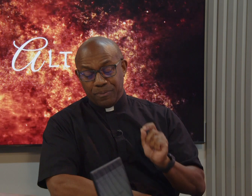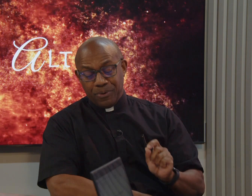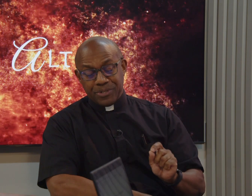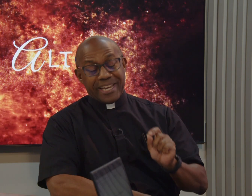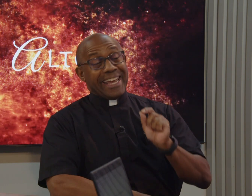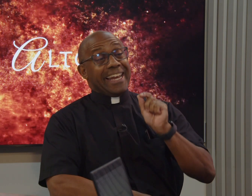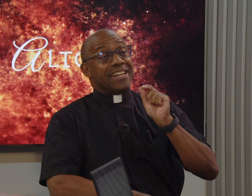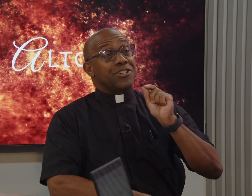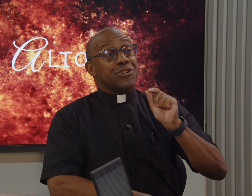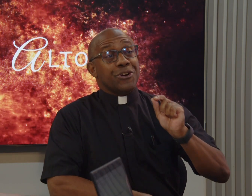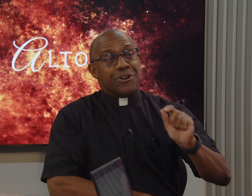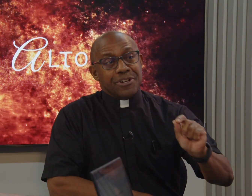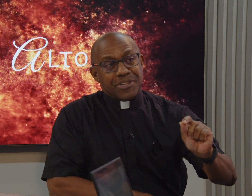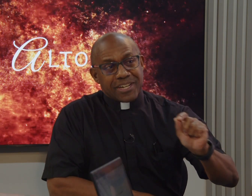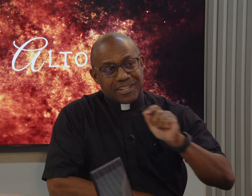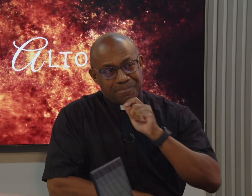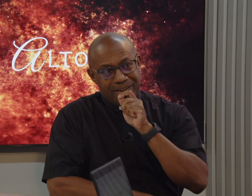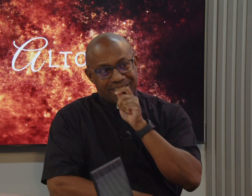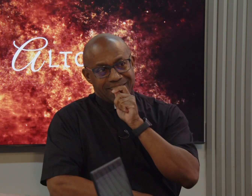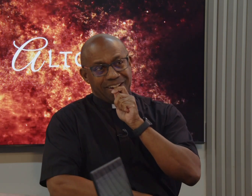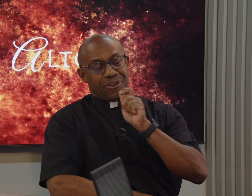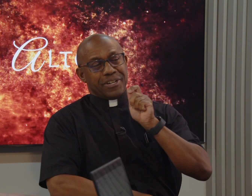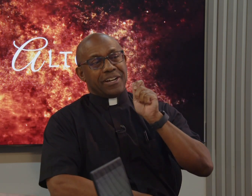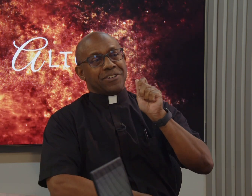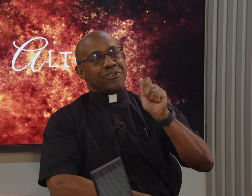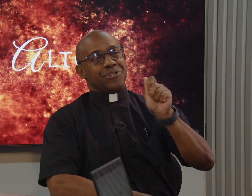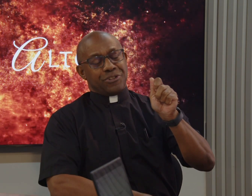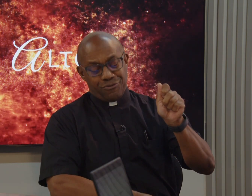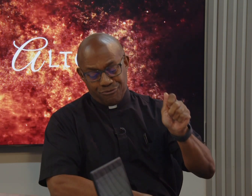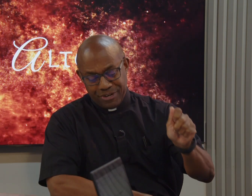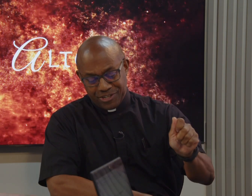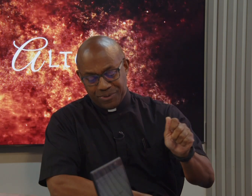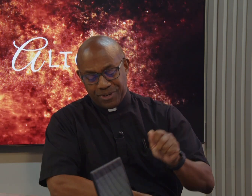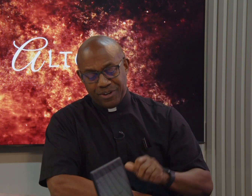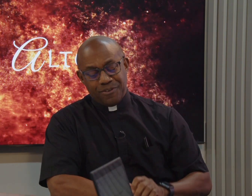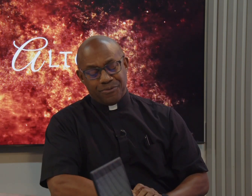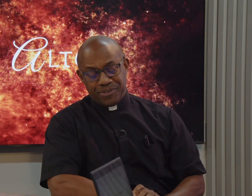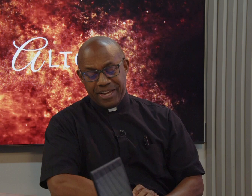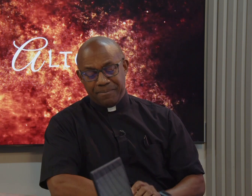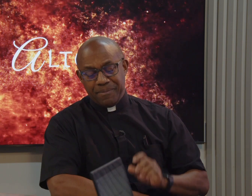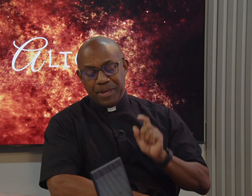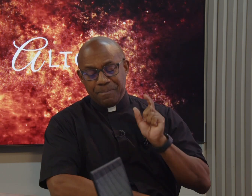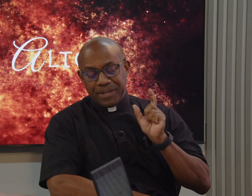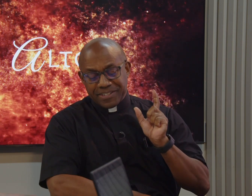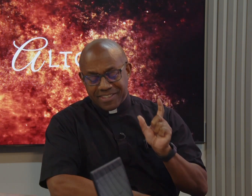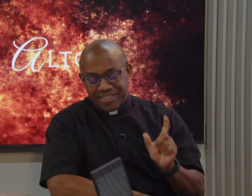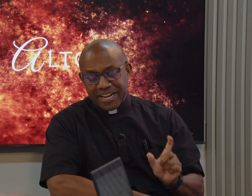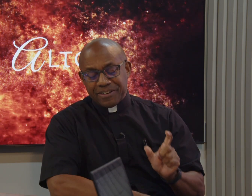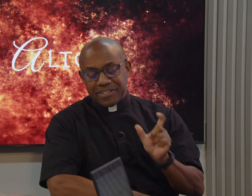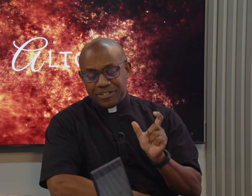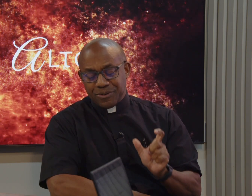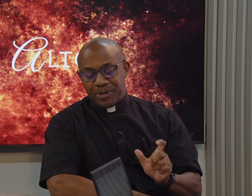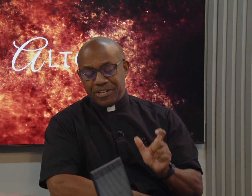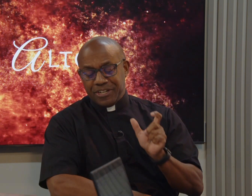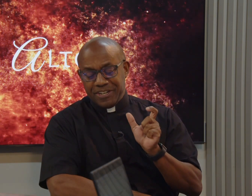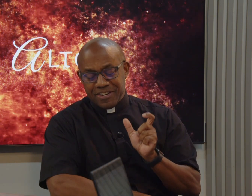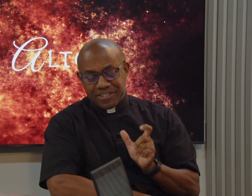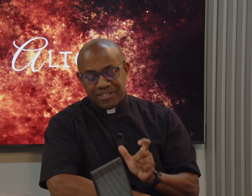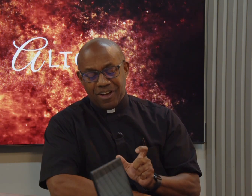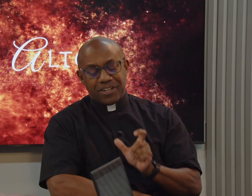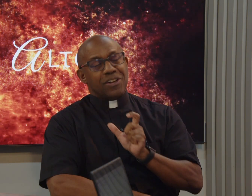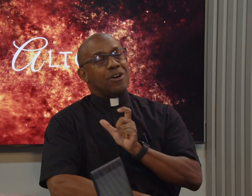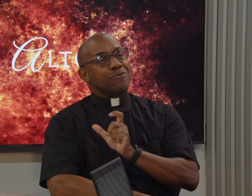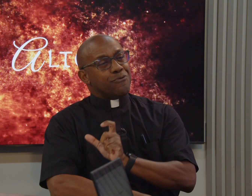nor promote a liturgical blessing or a liturgical ritual for them because their situation